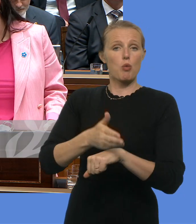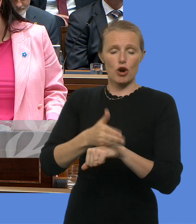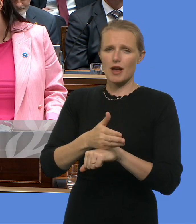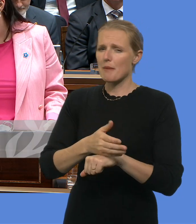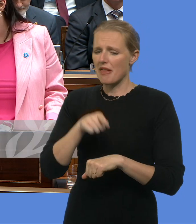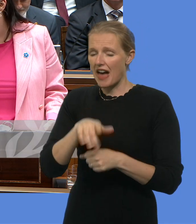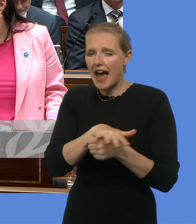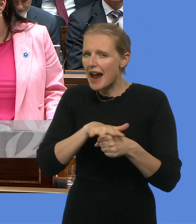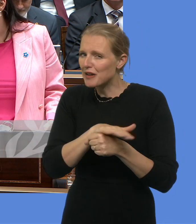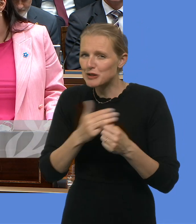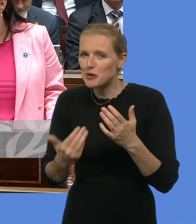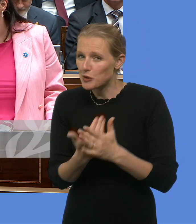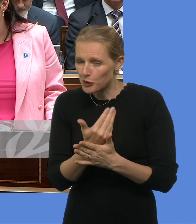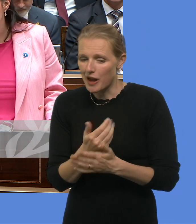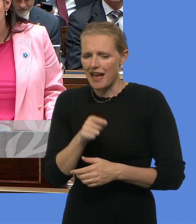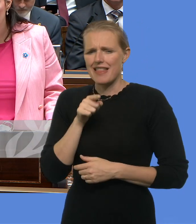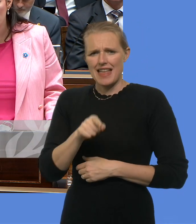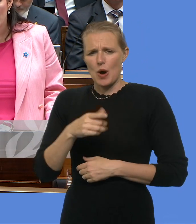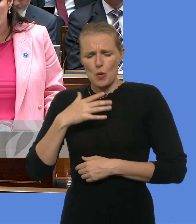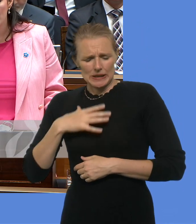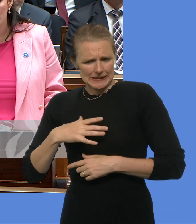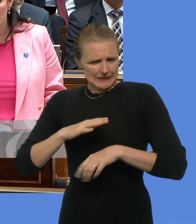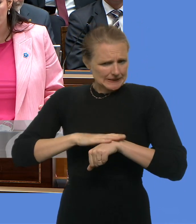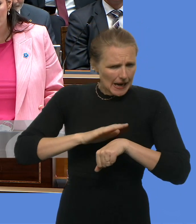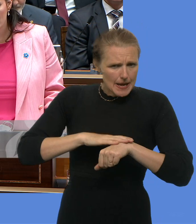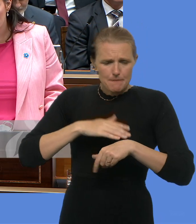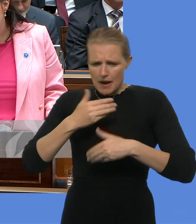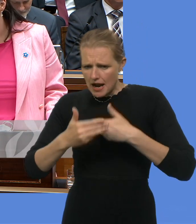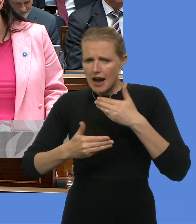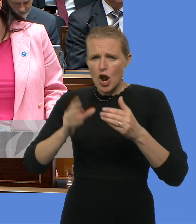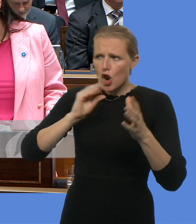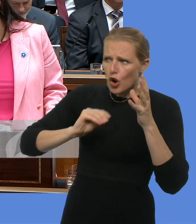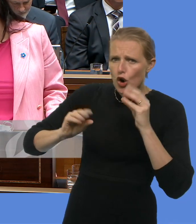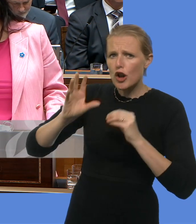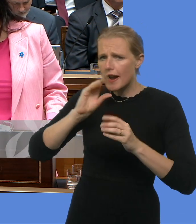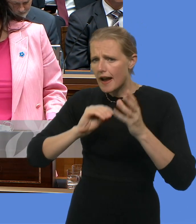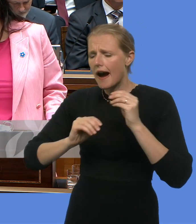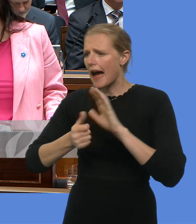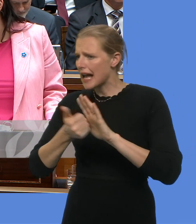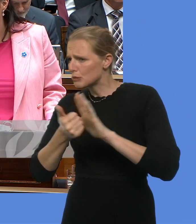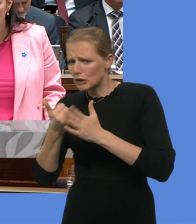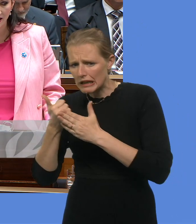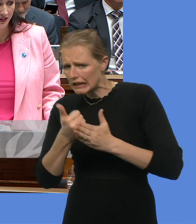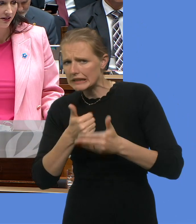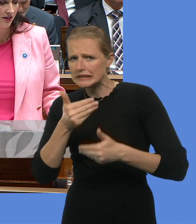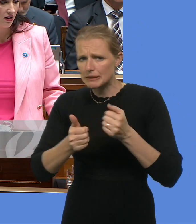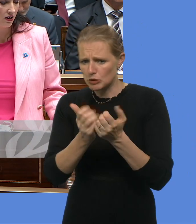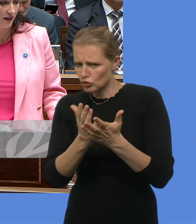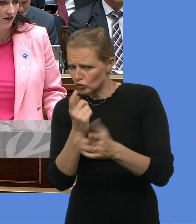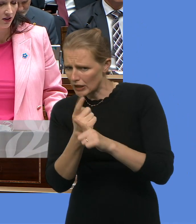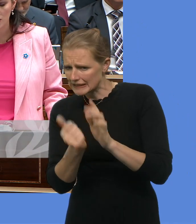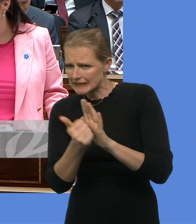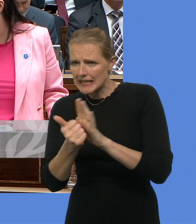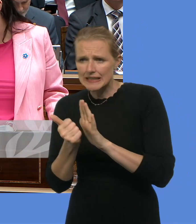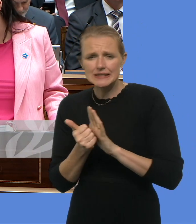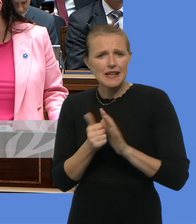will require some evolution, in terms of the expertise, ensuring that the right skills are there